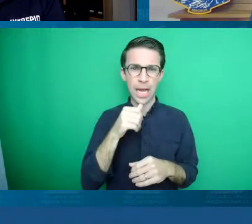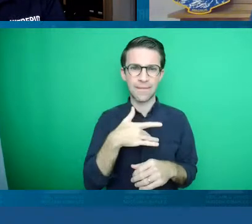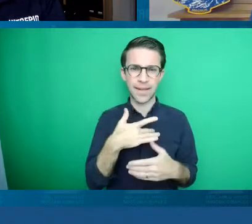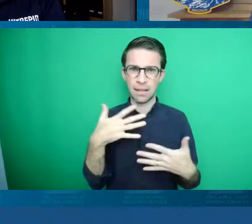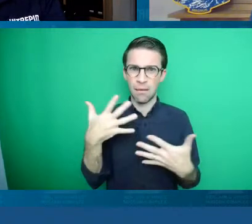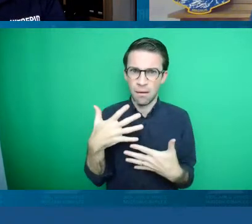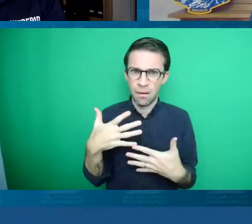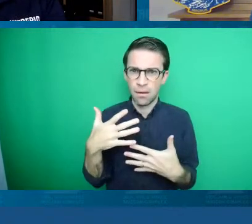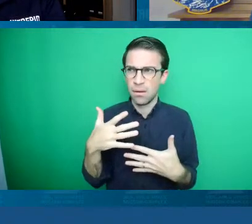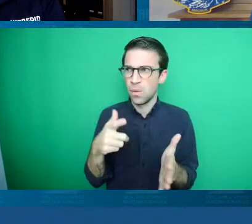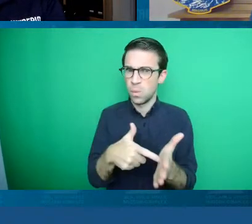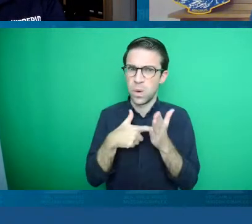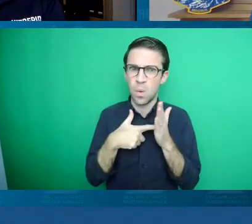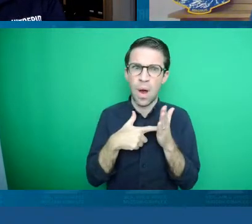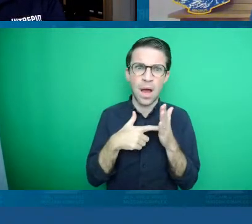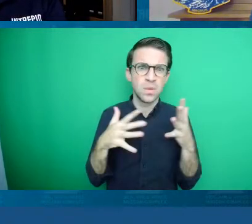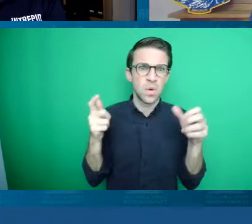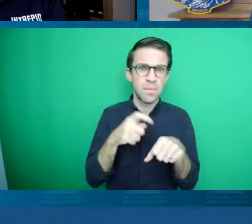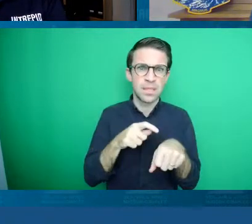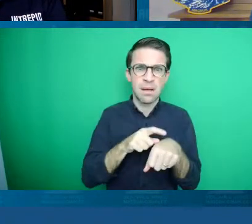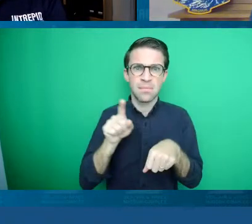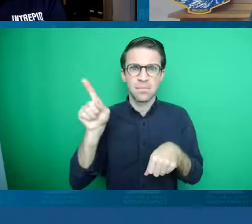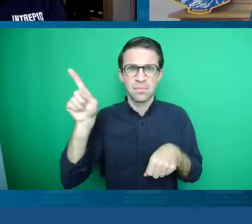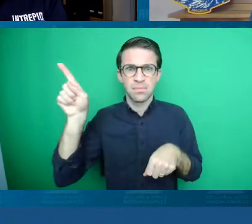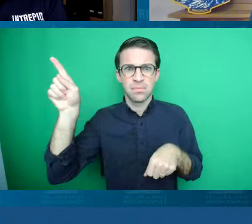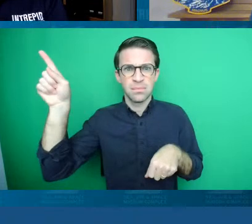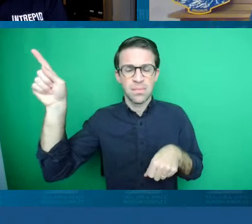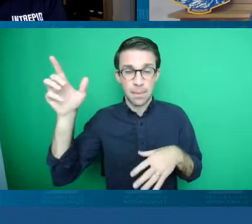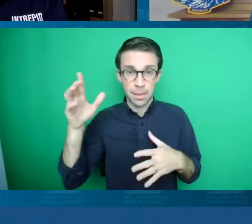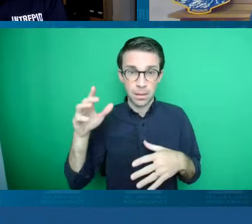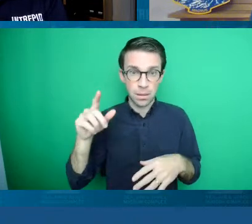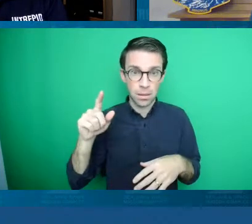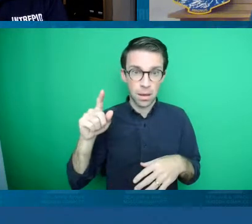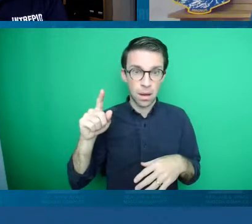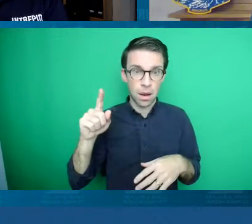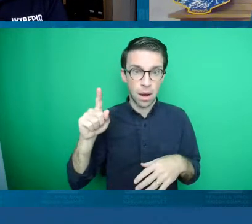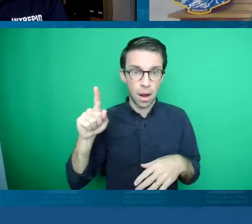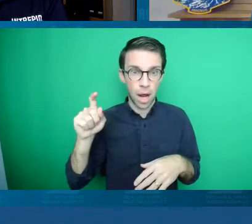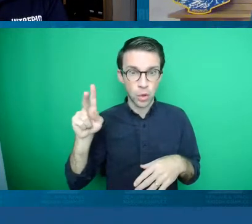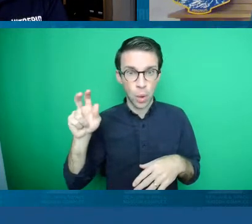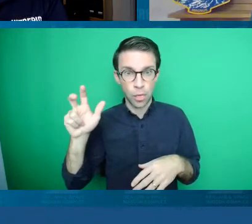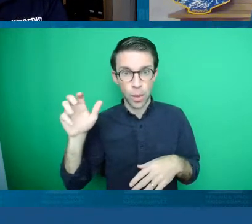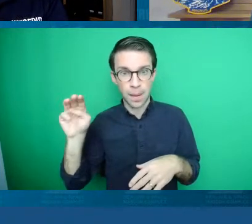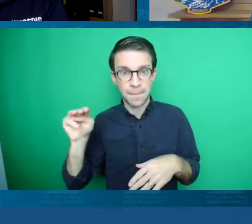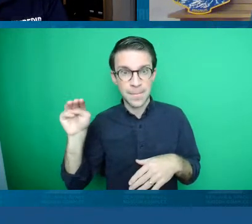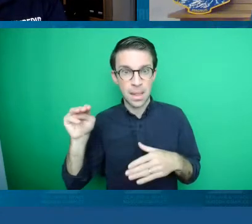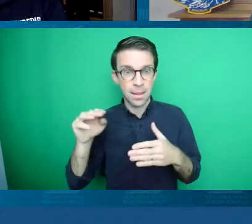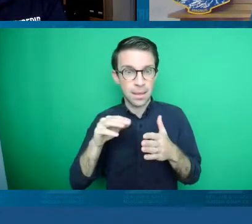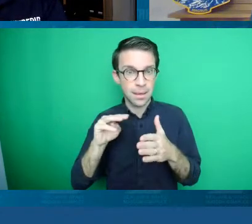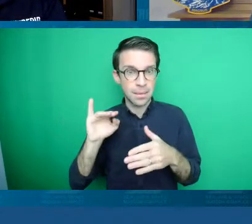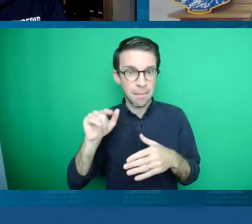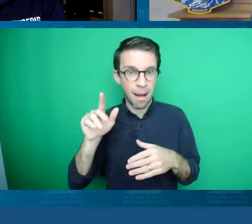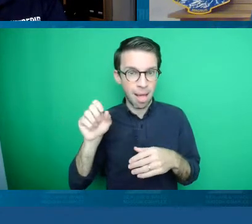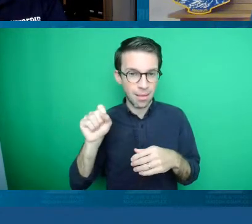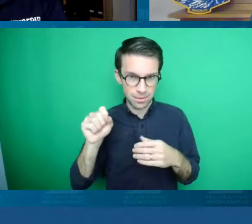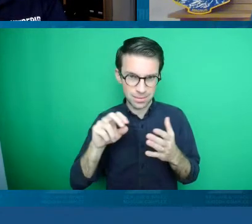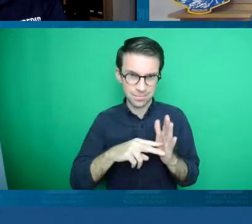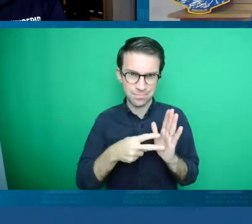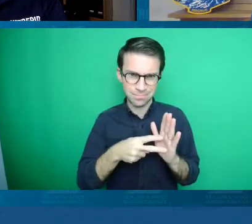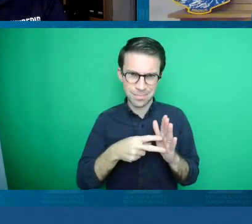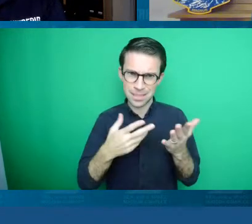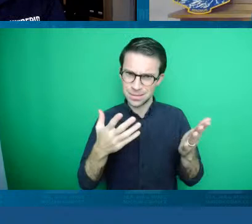time. You're going hundreds of millions of miles. It's not going to happen